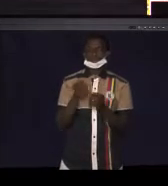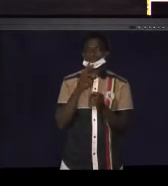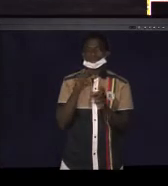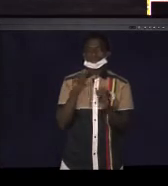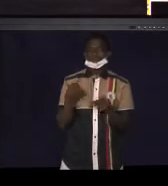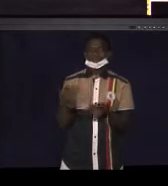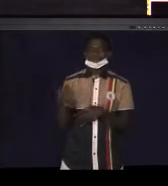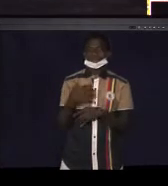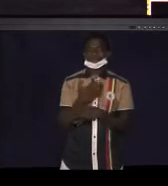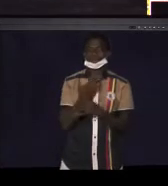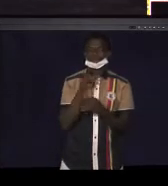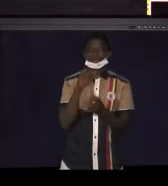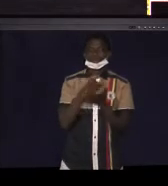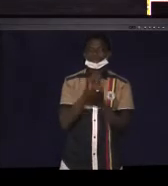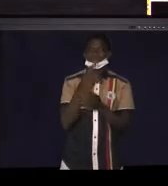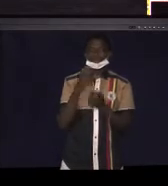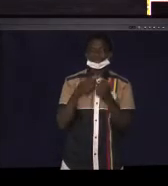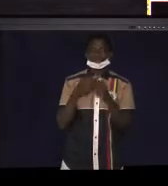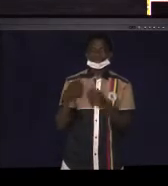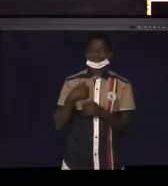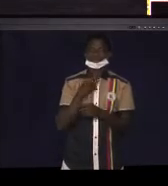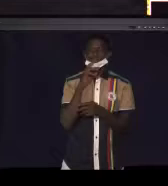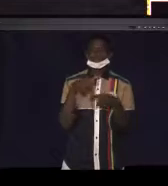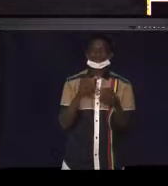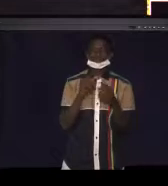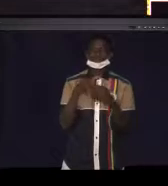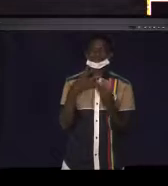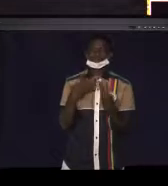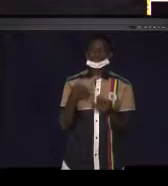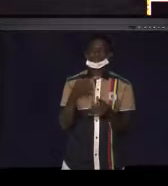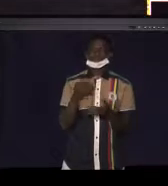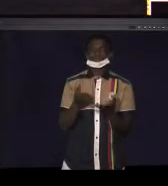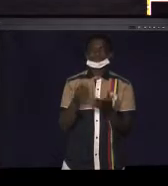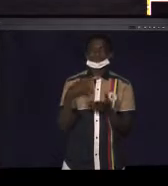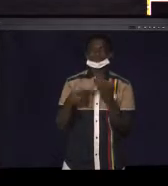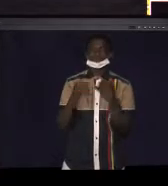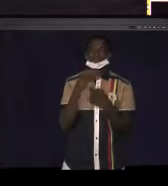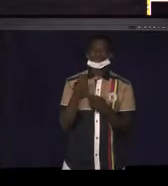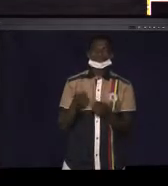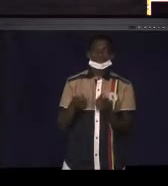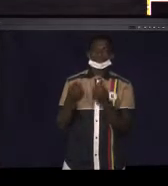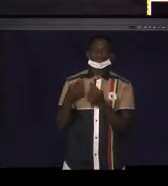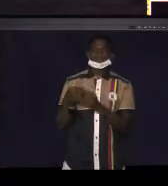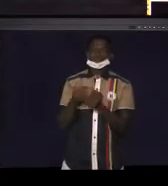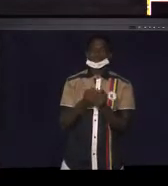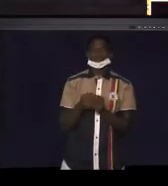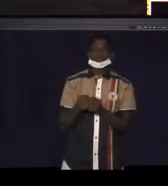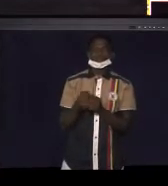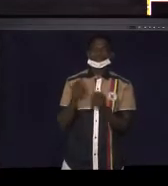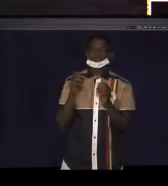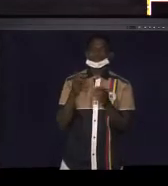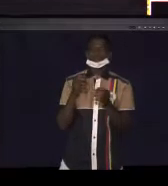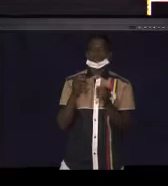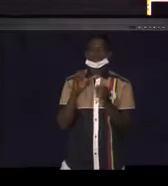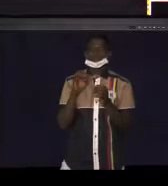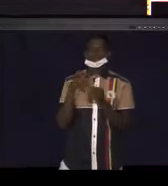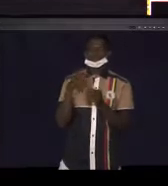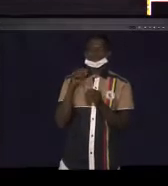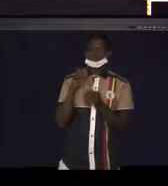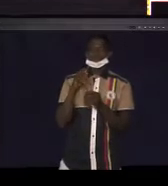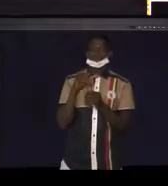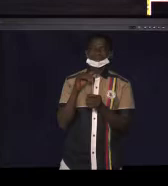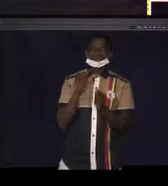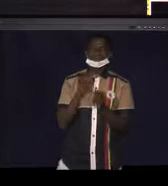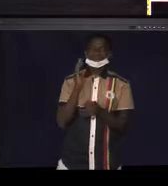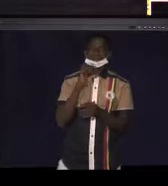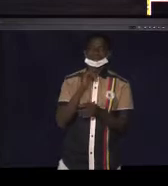they hold? That's the kind of problem we're trying to solve here. So what is the combined capacity of these 2 buckets? Will it be more than the